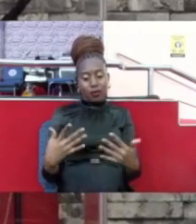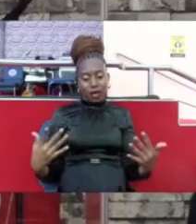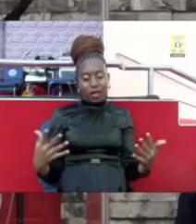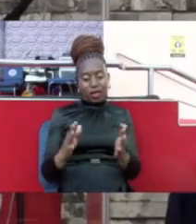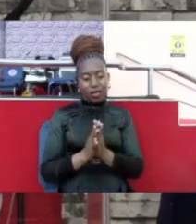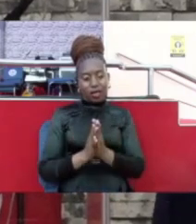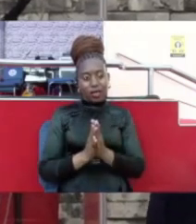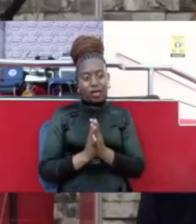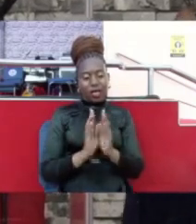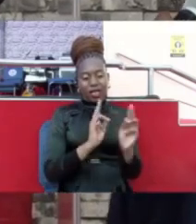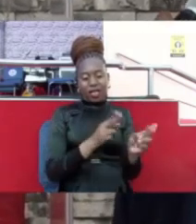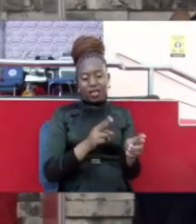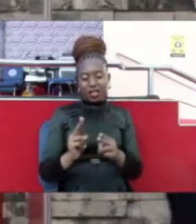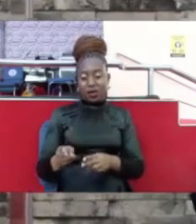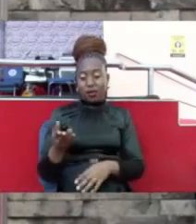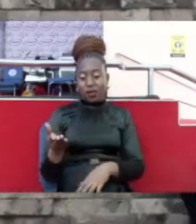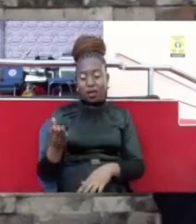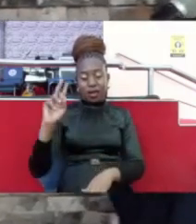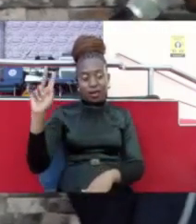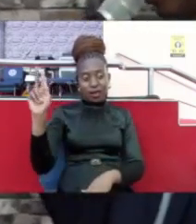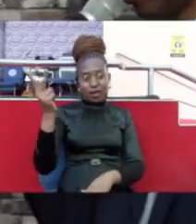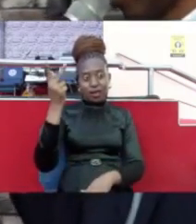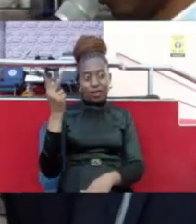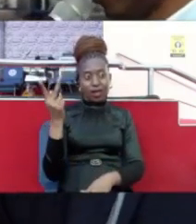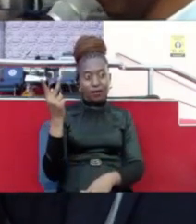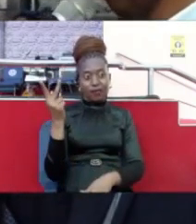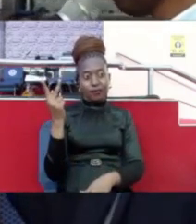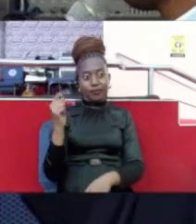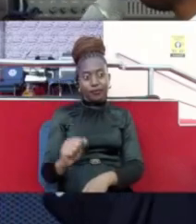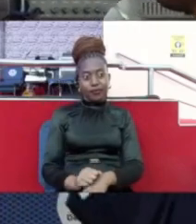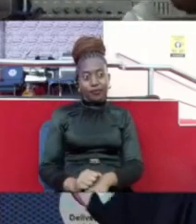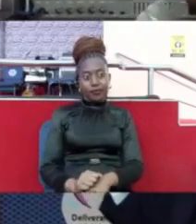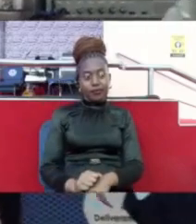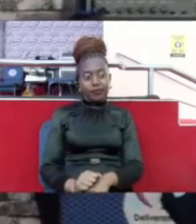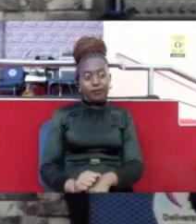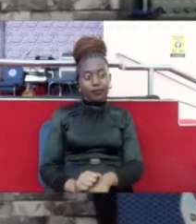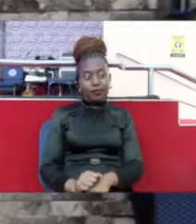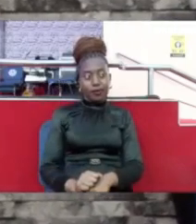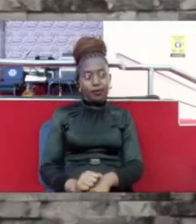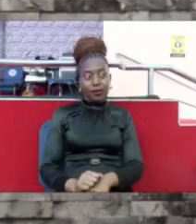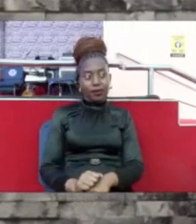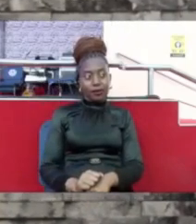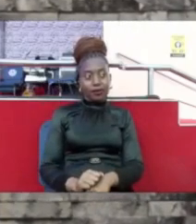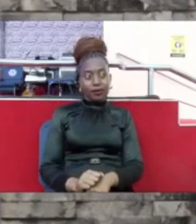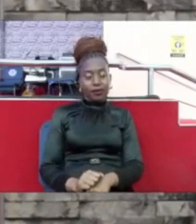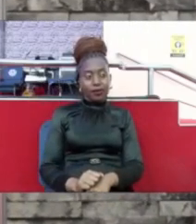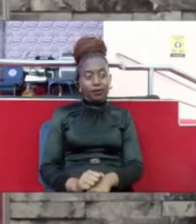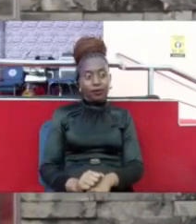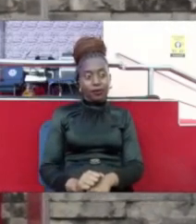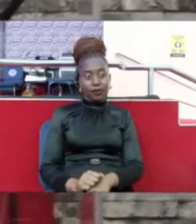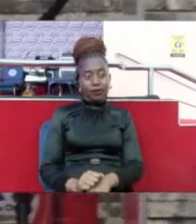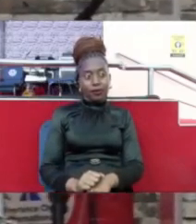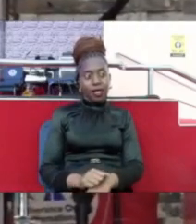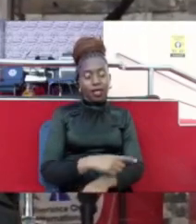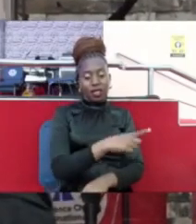often in Kenya, lakini jambo moja ambalo huwa nalipata hapa Kenya mara nyingi, is that you expect that I put that seed in the ground,